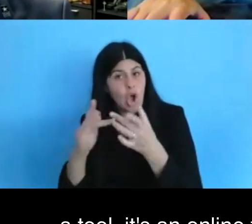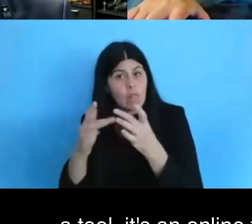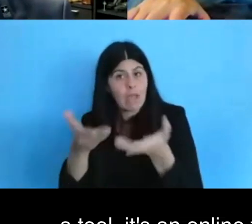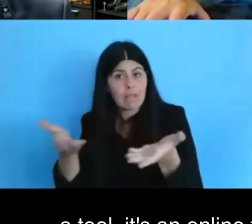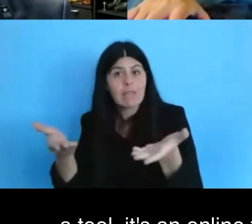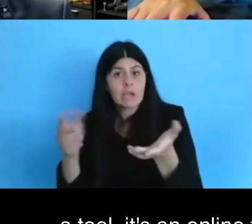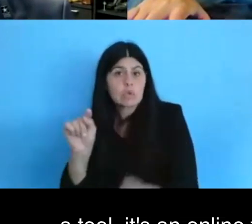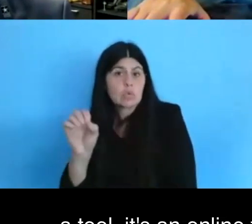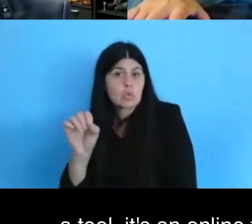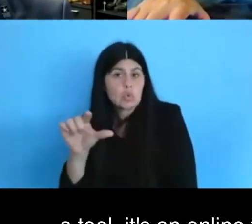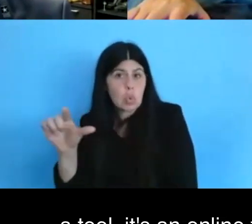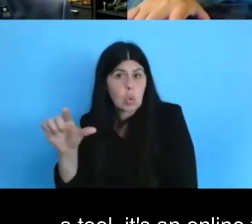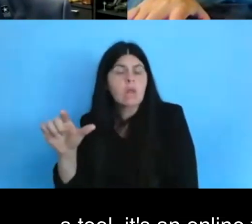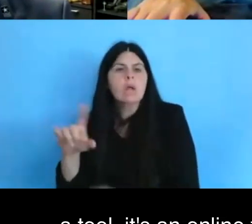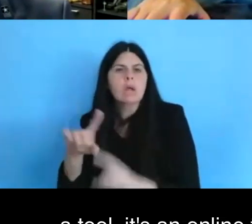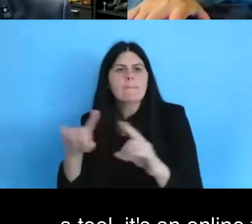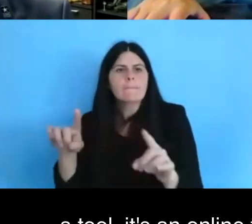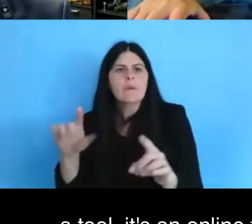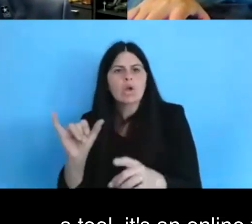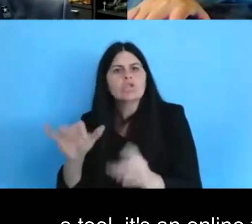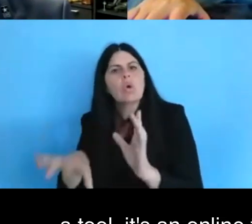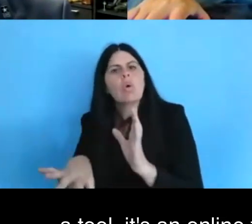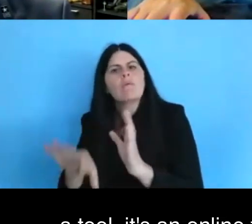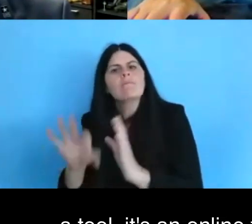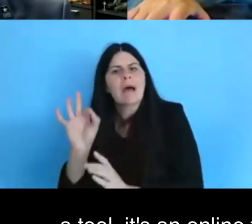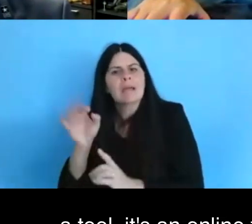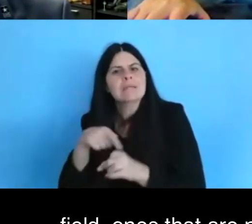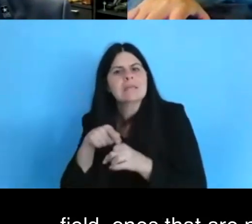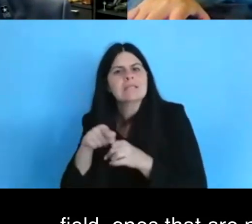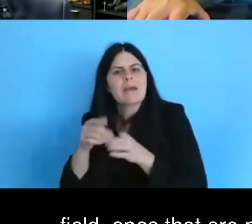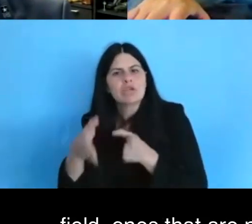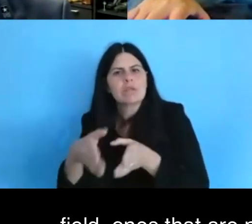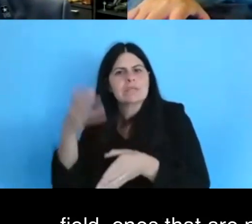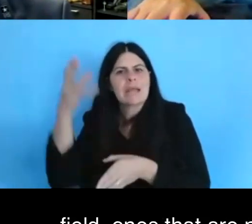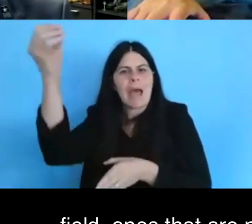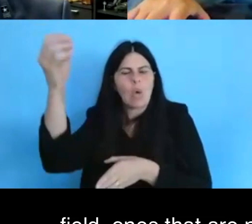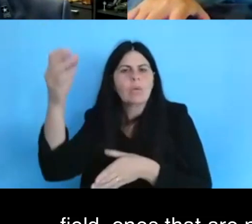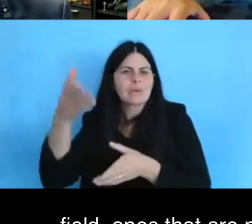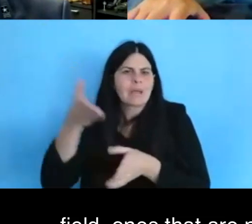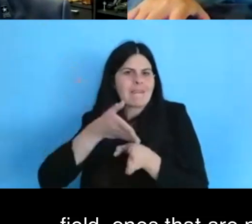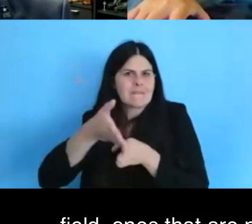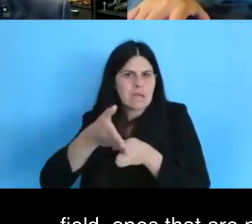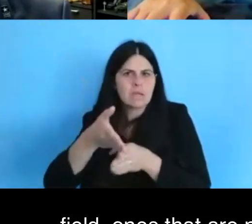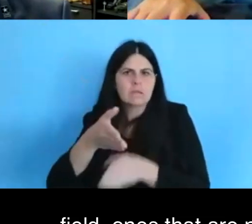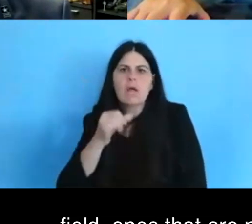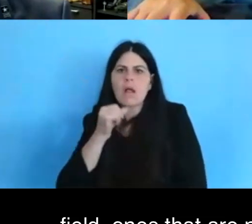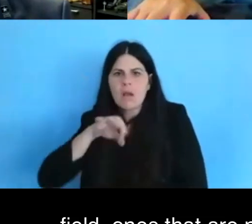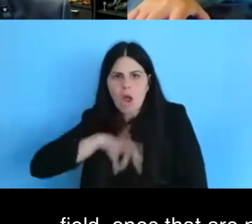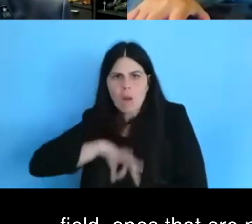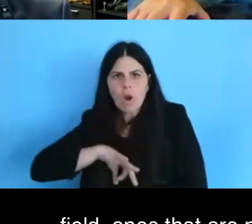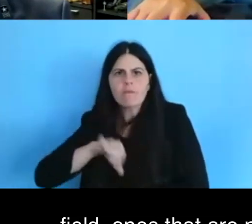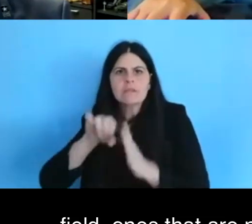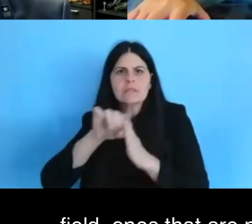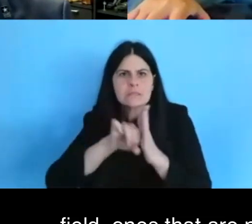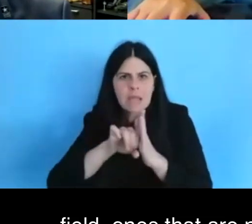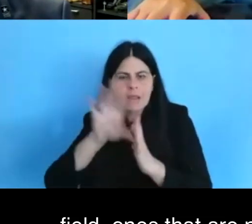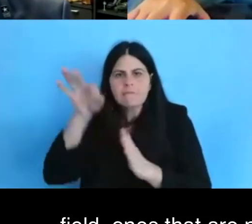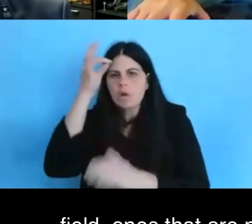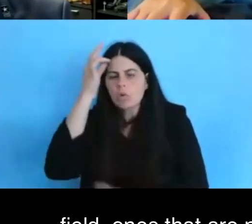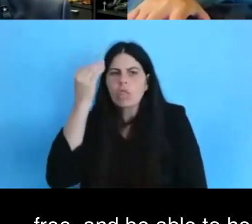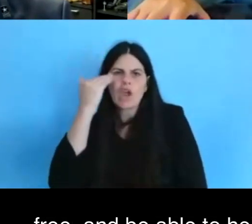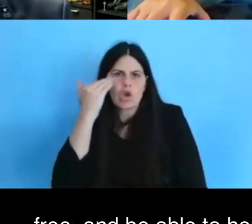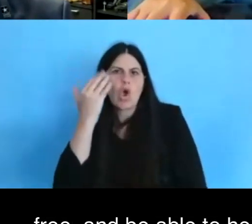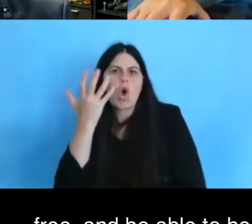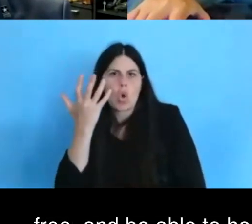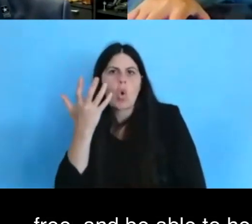But I would also say, find a specialist, find folks that are out in the field, ones that are nonprofit, state or federal, that know the terminology, that'll sit down